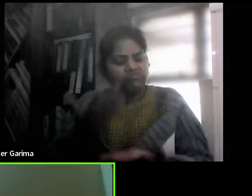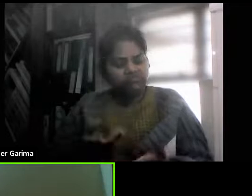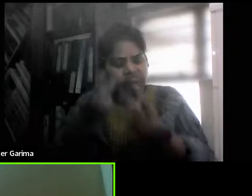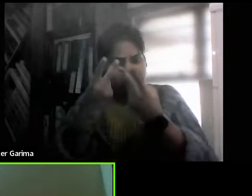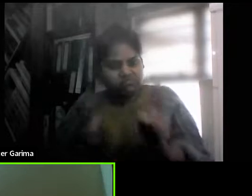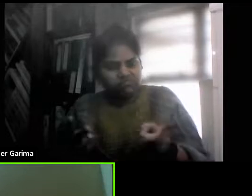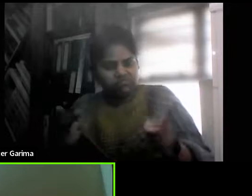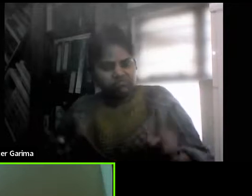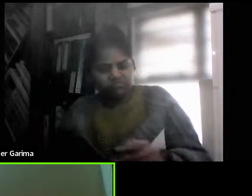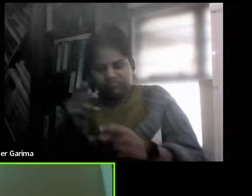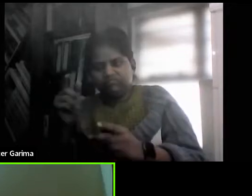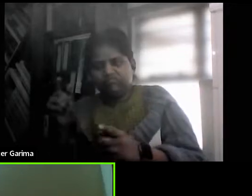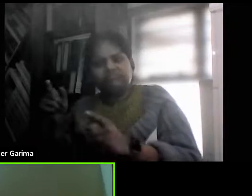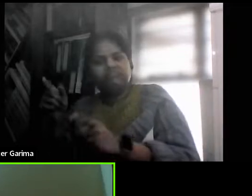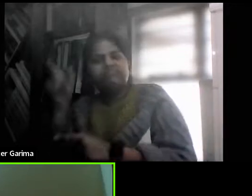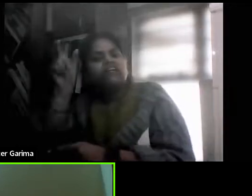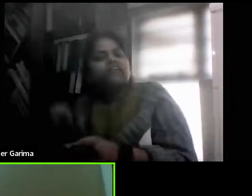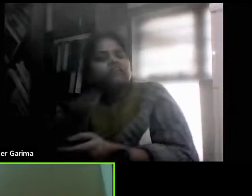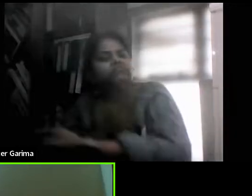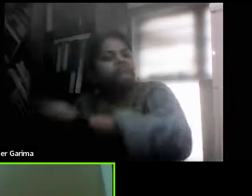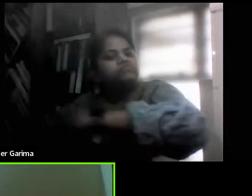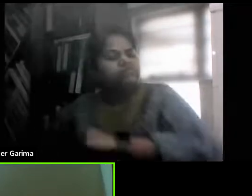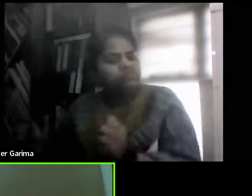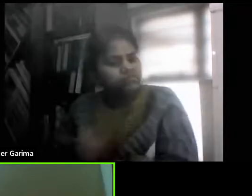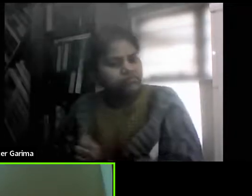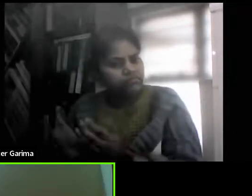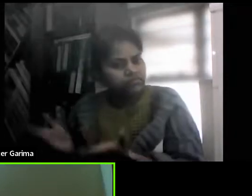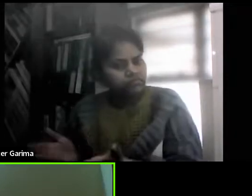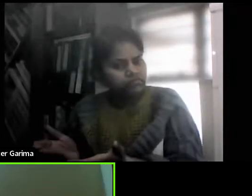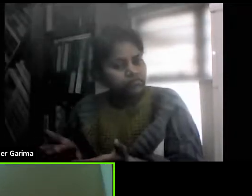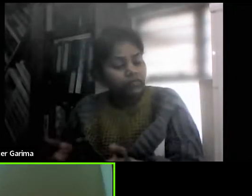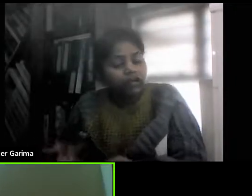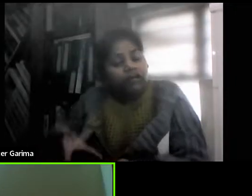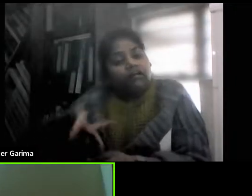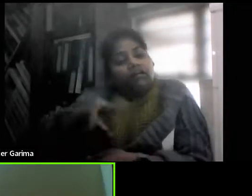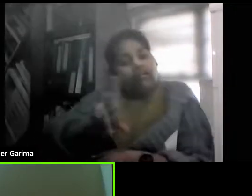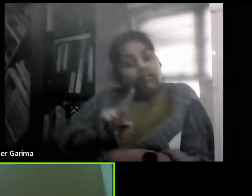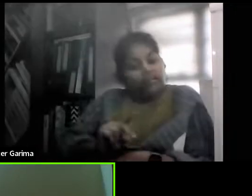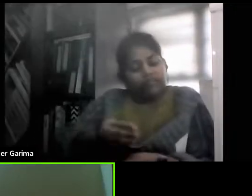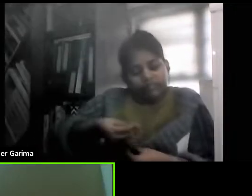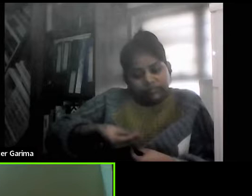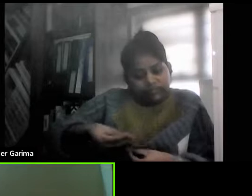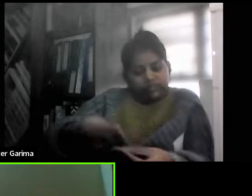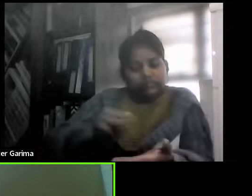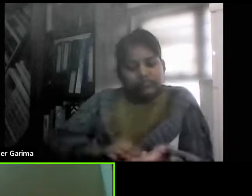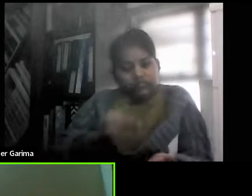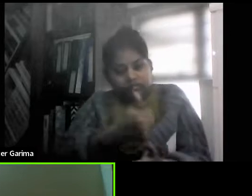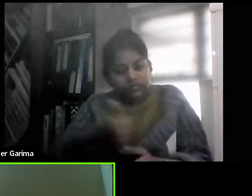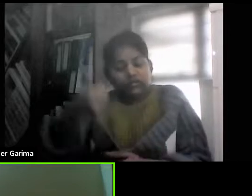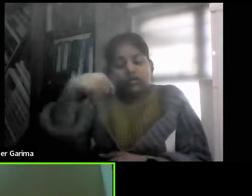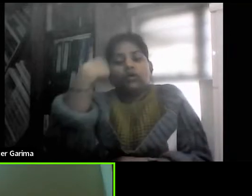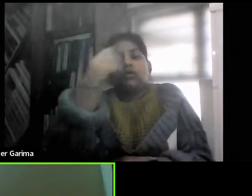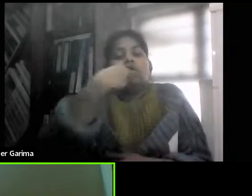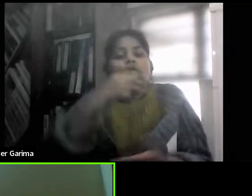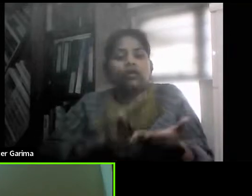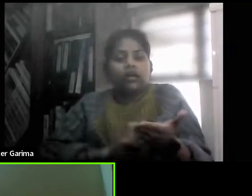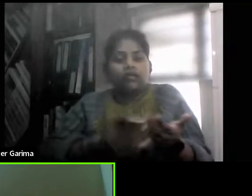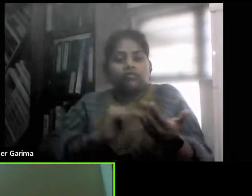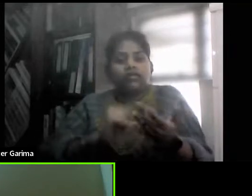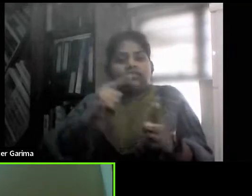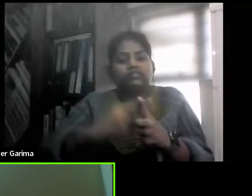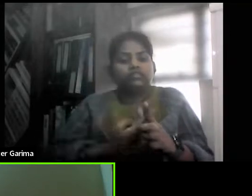disabled people in the state of Tamil Nadu, it was once again given back to the Ministry of Social Justice and midday